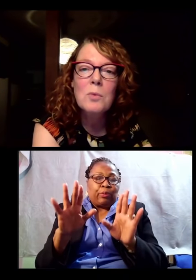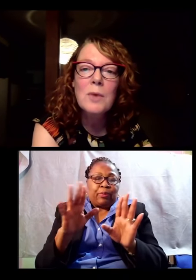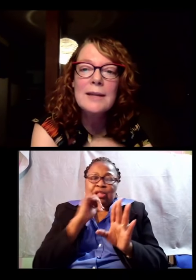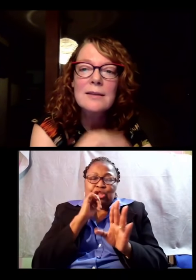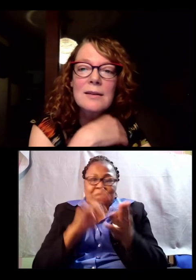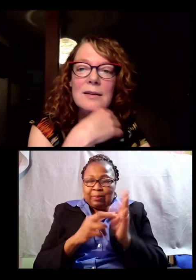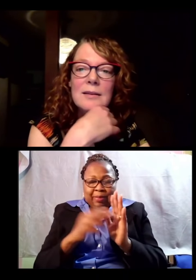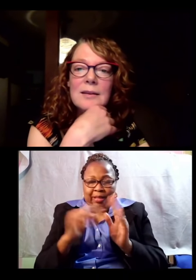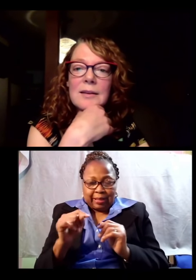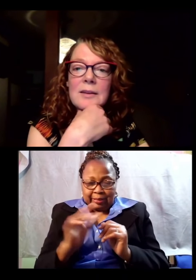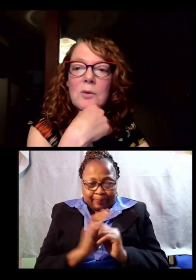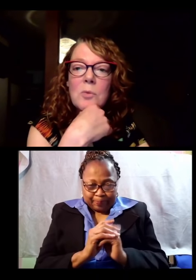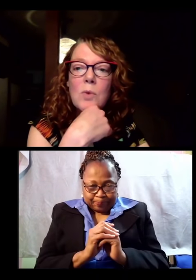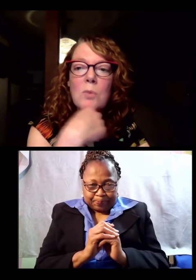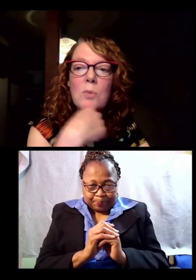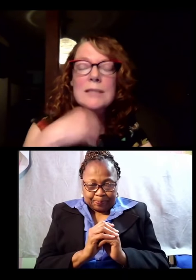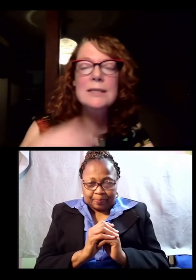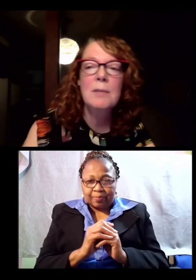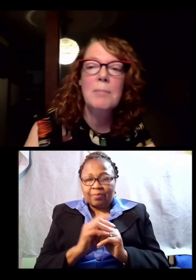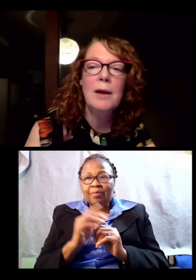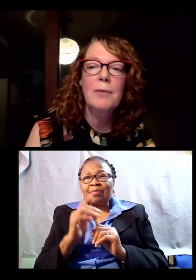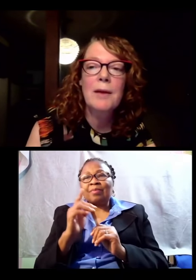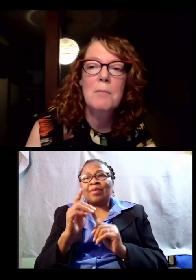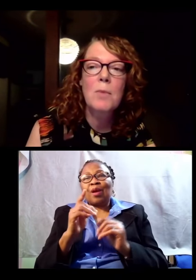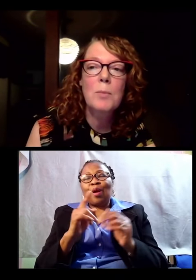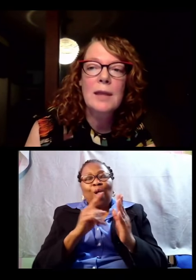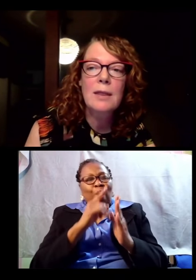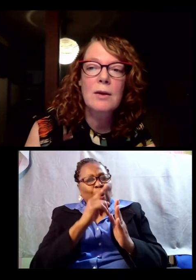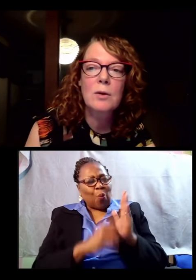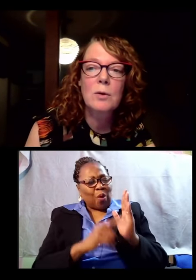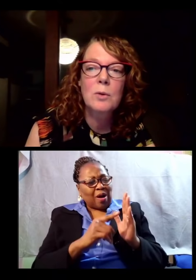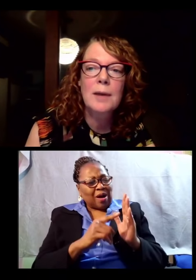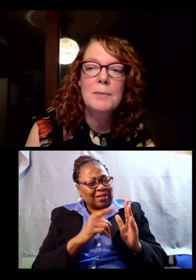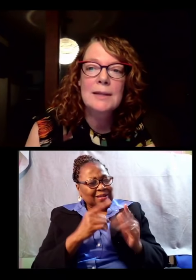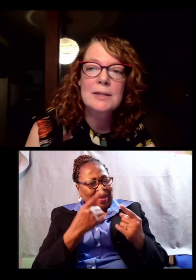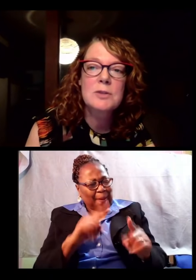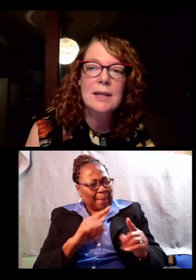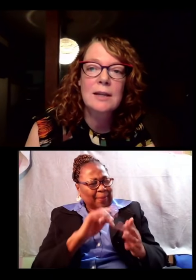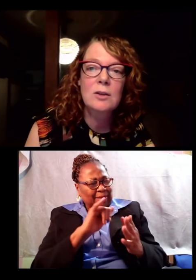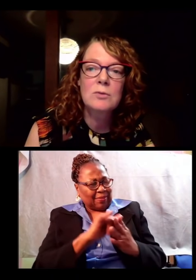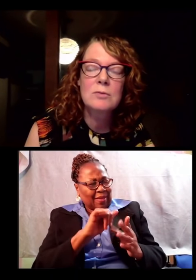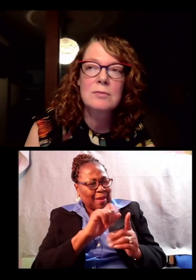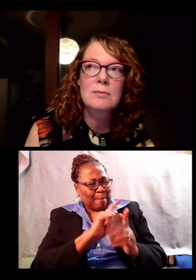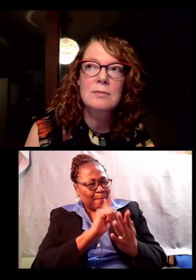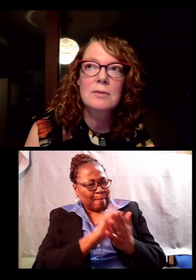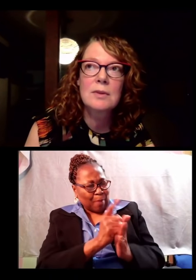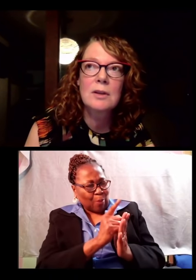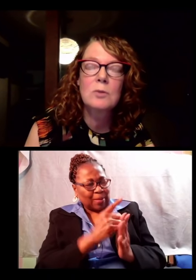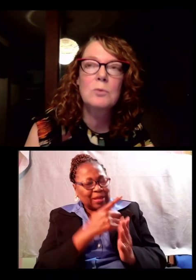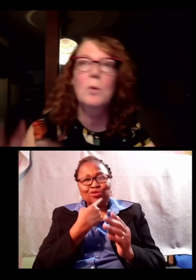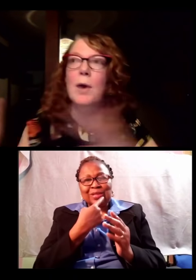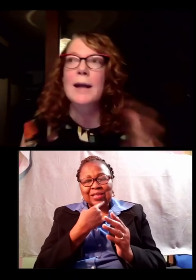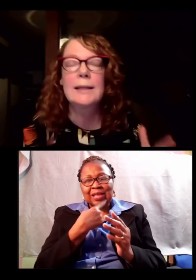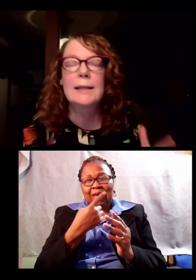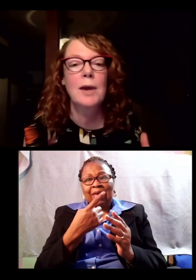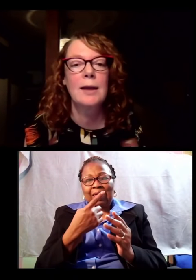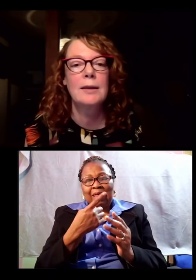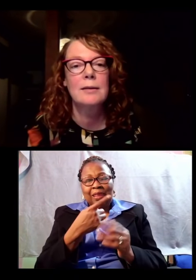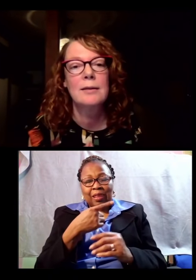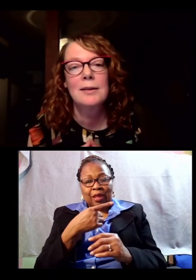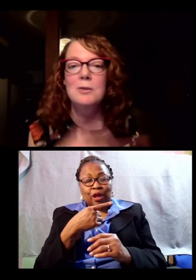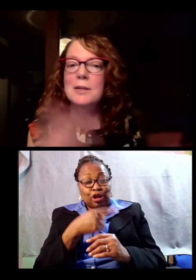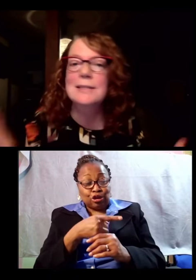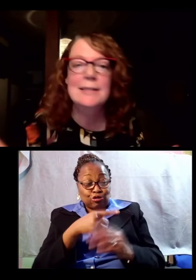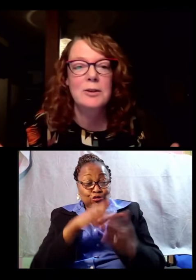Yeah. Well, what was it about that moment, though? I mean, as you said, you were widely